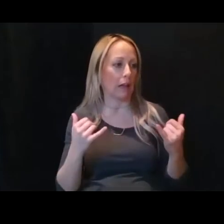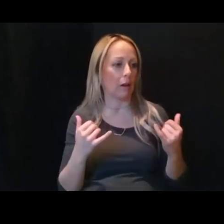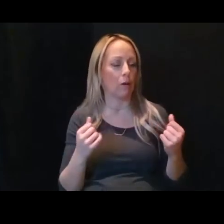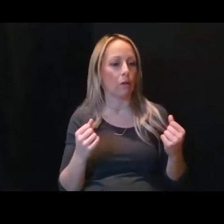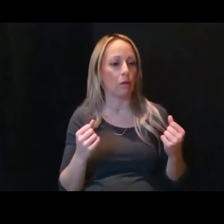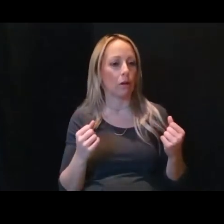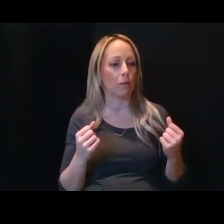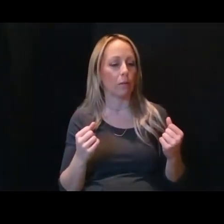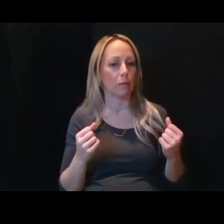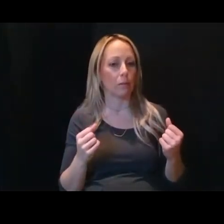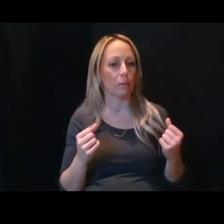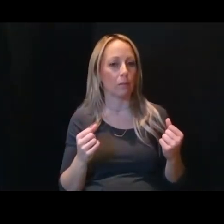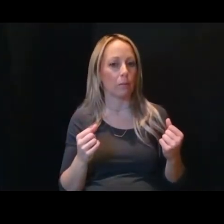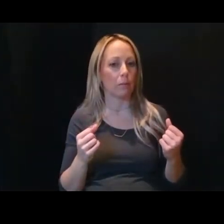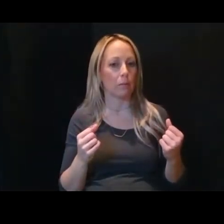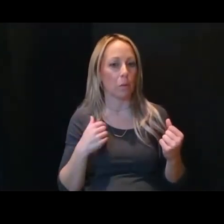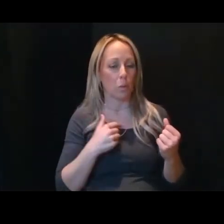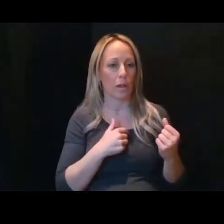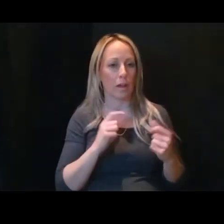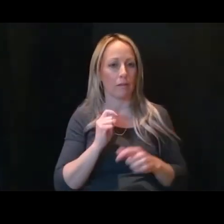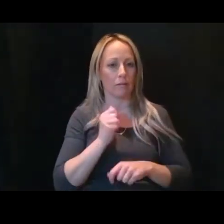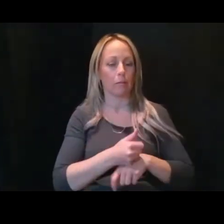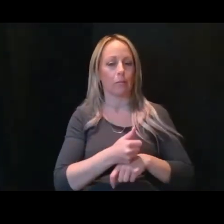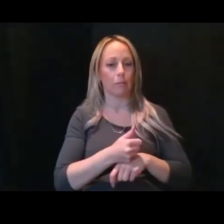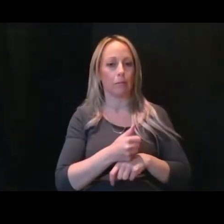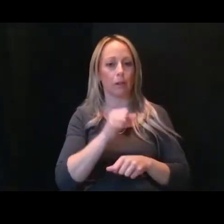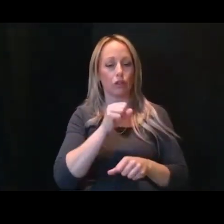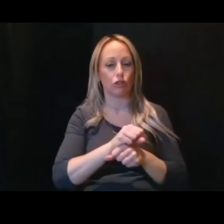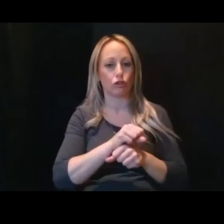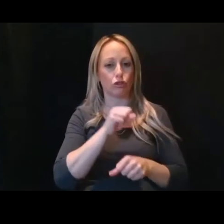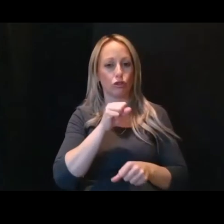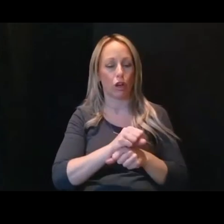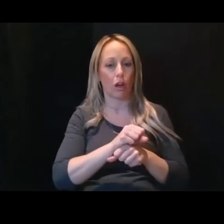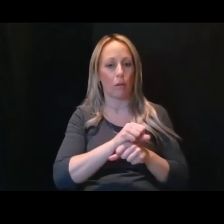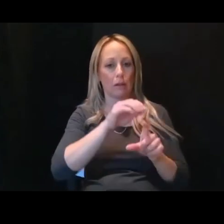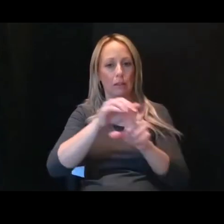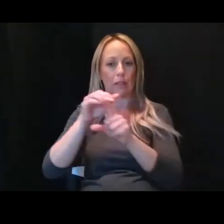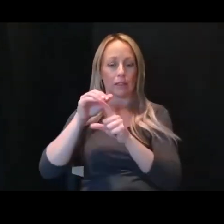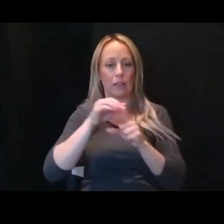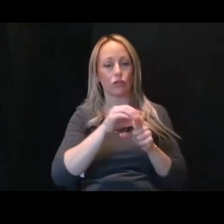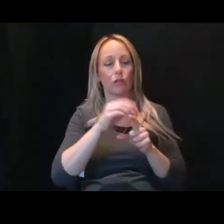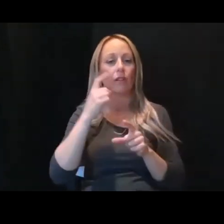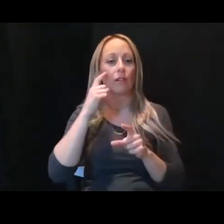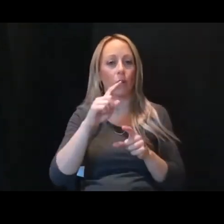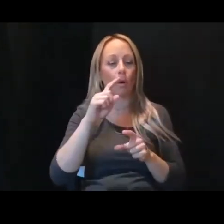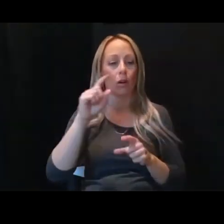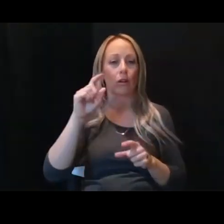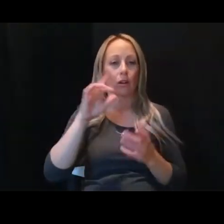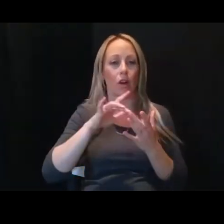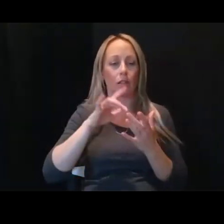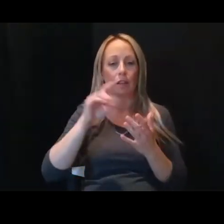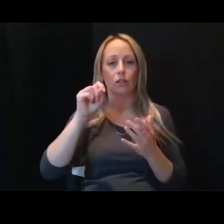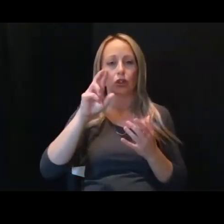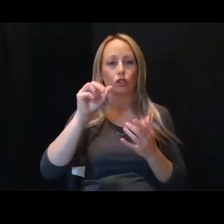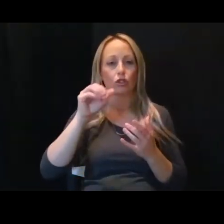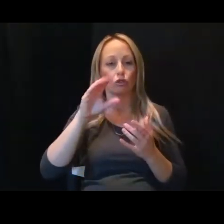have placed a job solicitation for contact tracers on the county website, and we'll